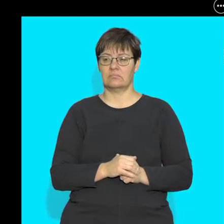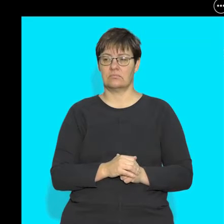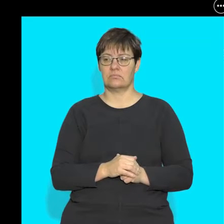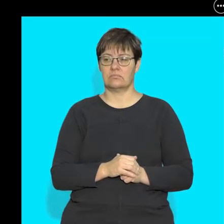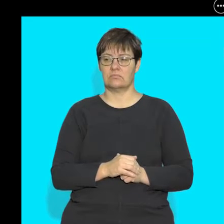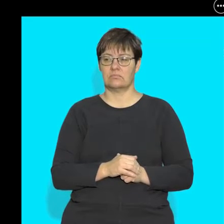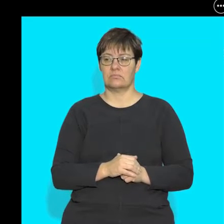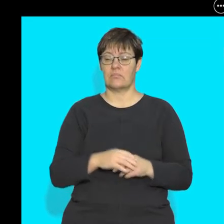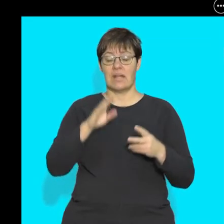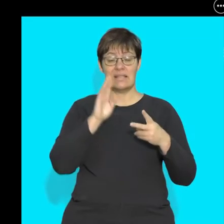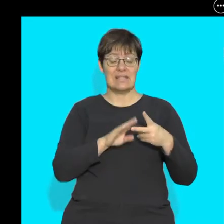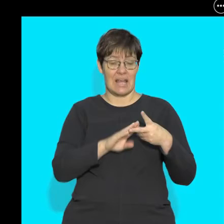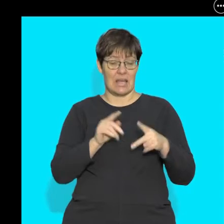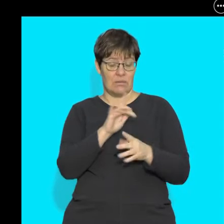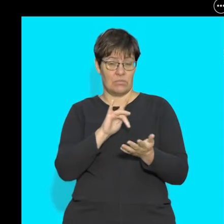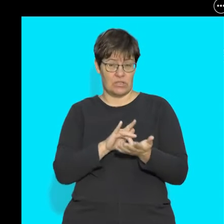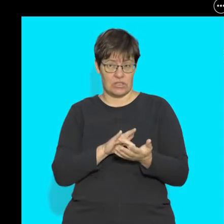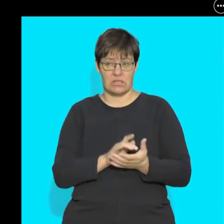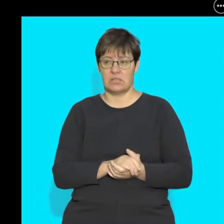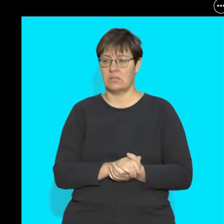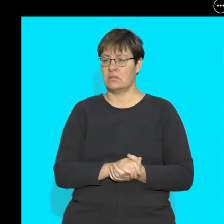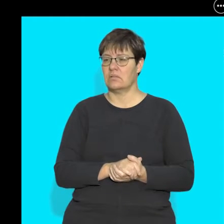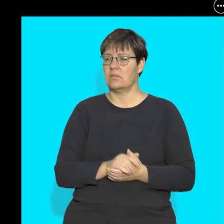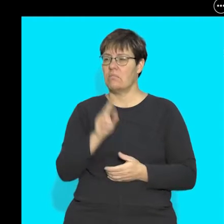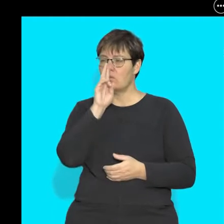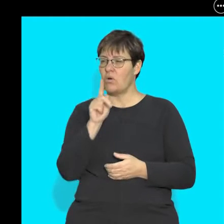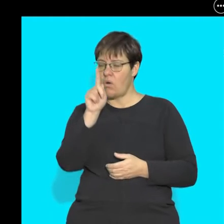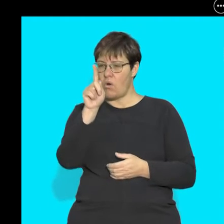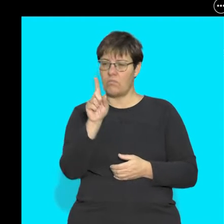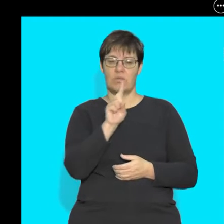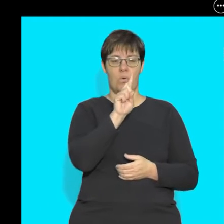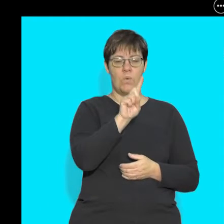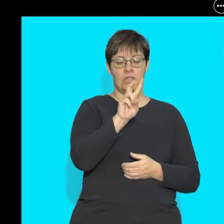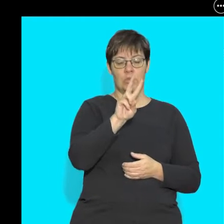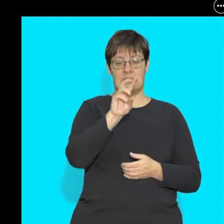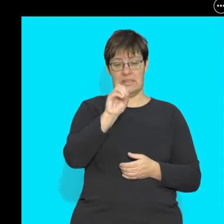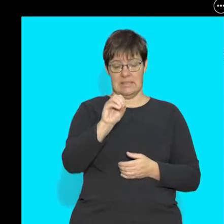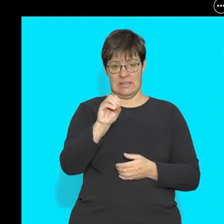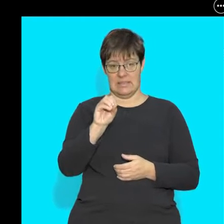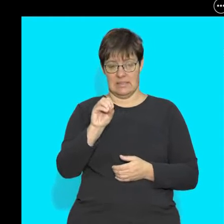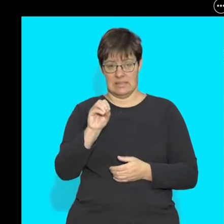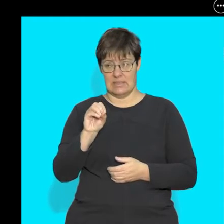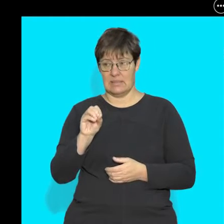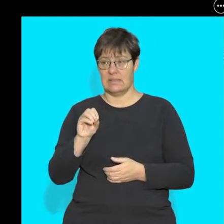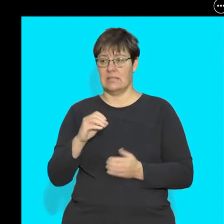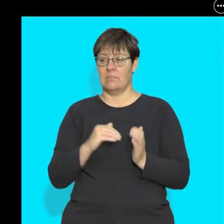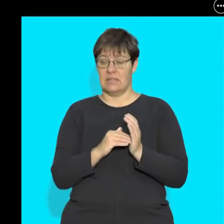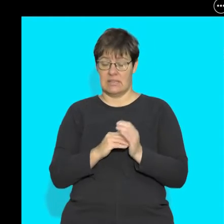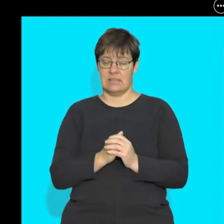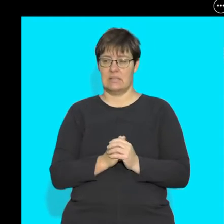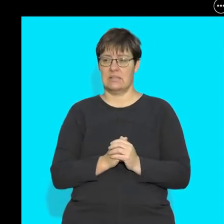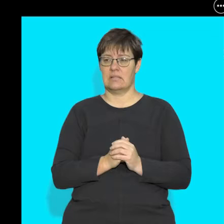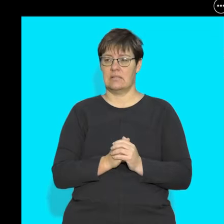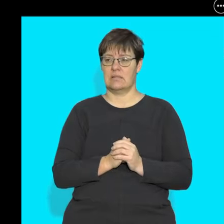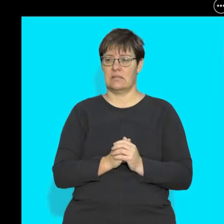second position is here, and we just saw that that's 120. And my, oh, no,